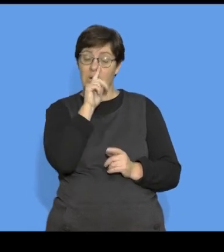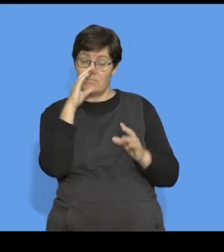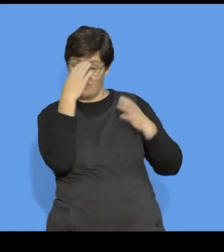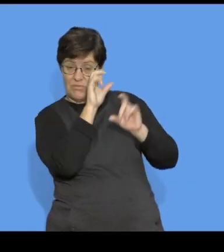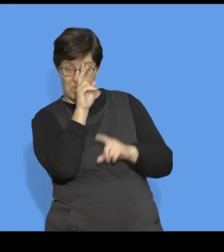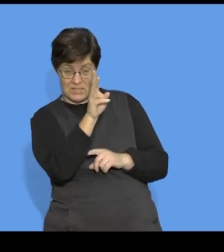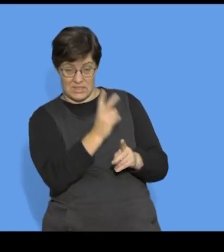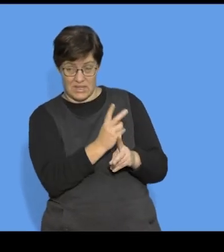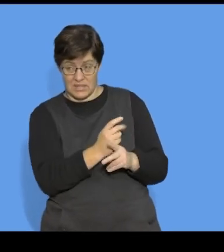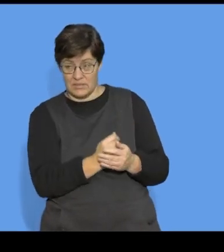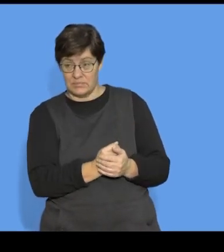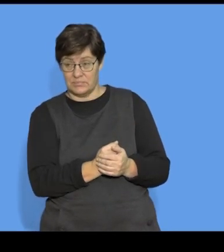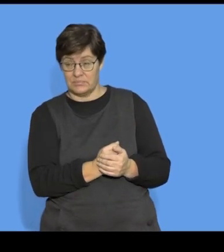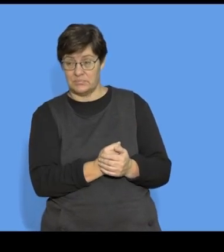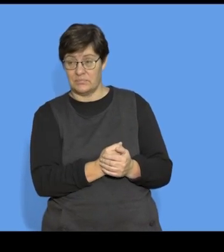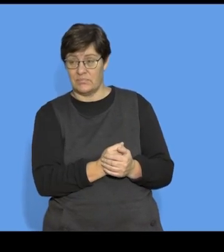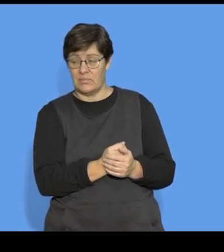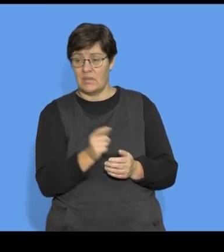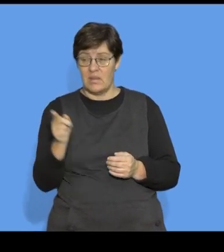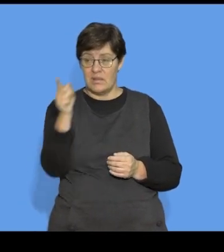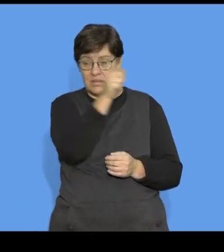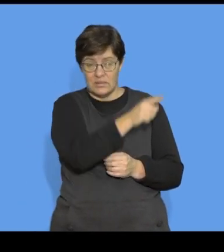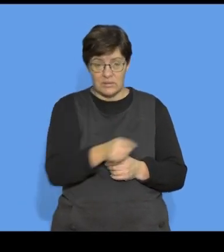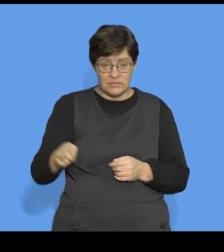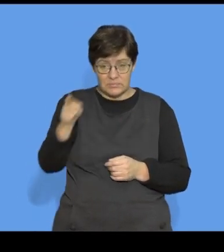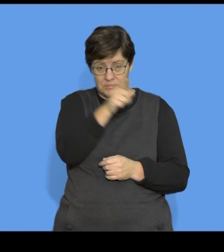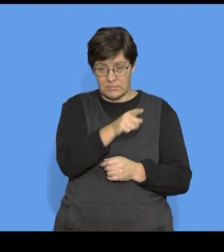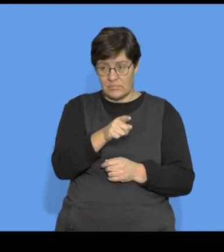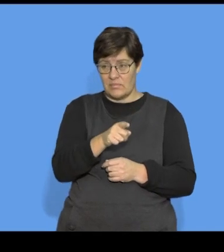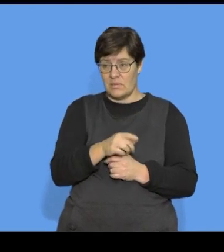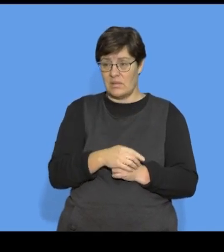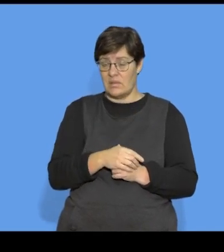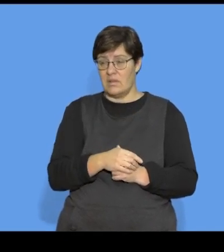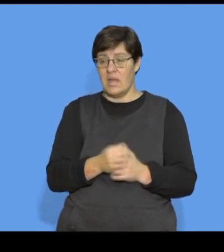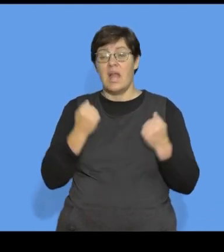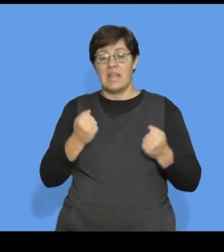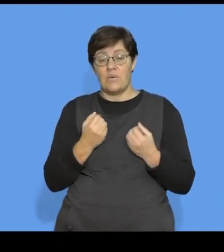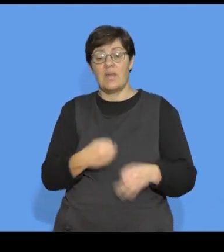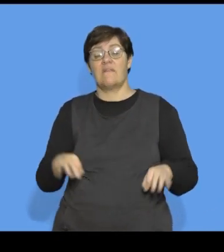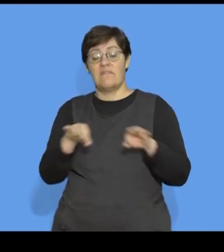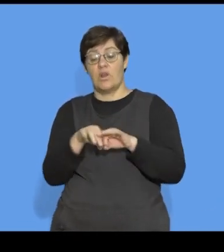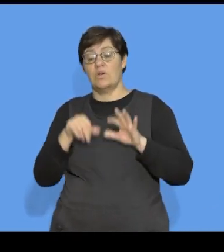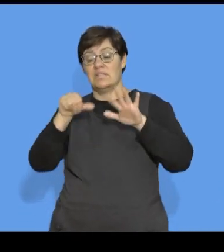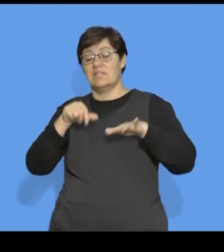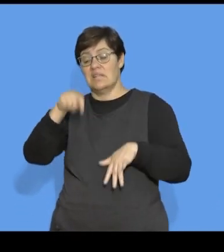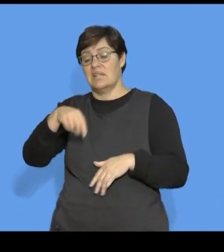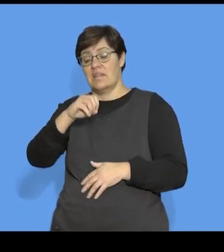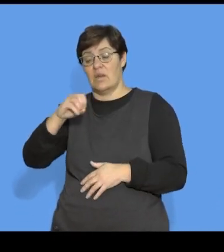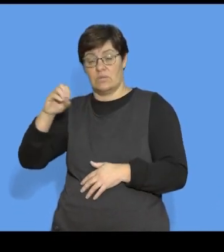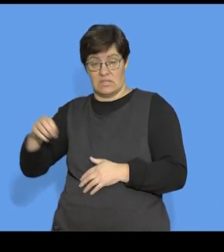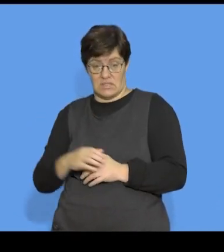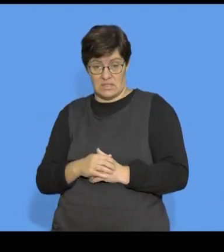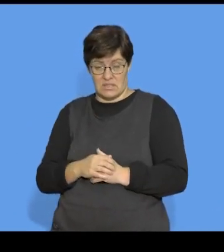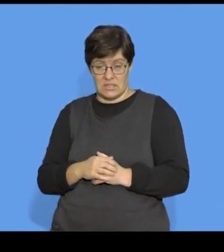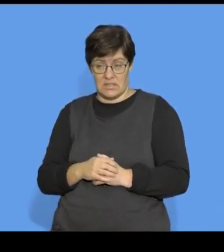here, I want to bring this to your attention once again. Here we go. Can you see? Carrying value of